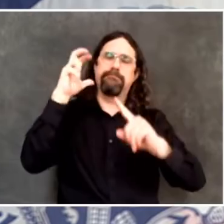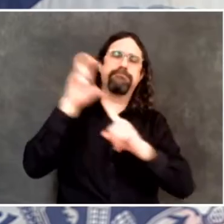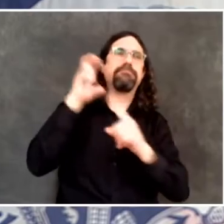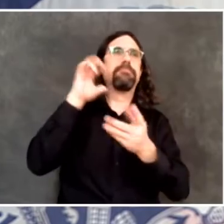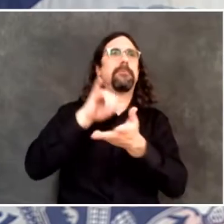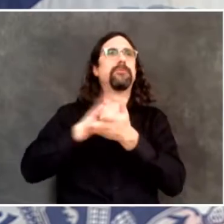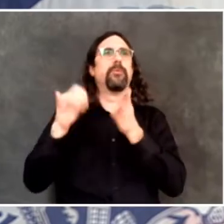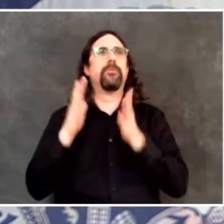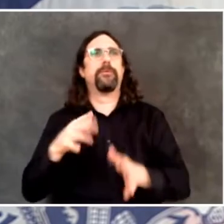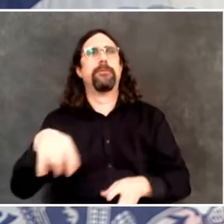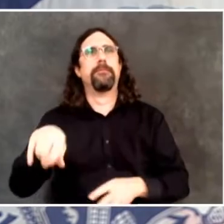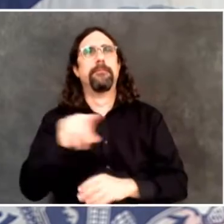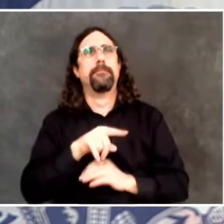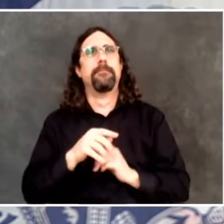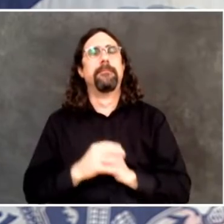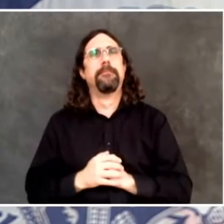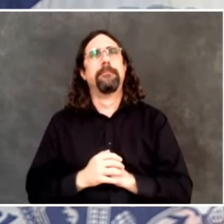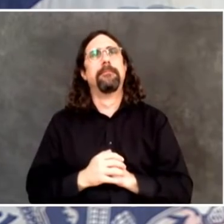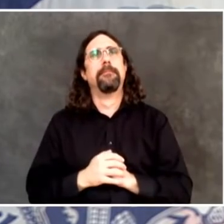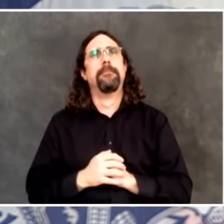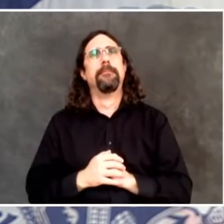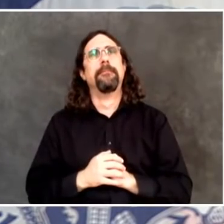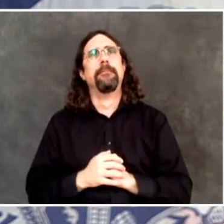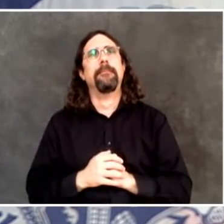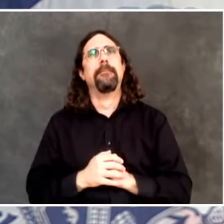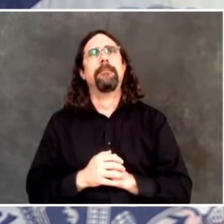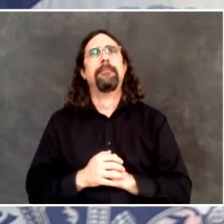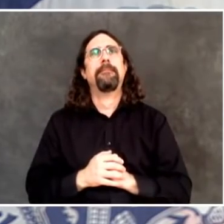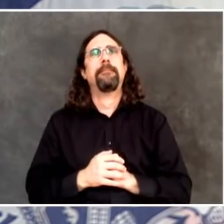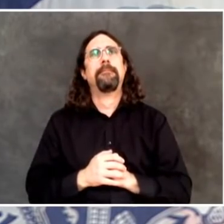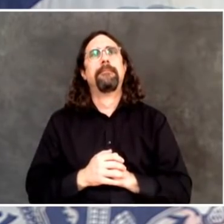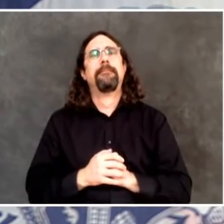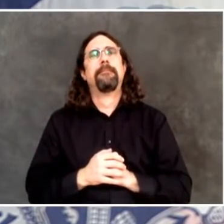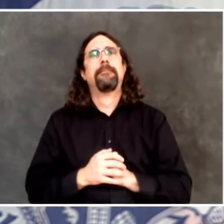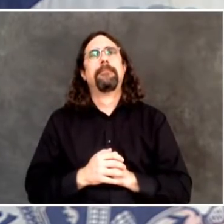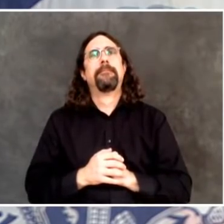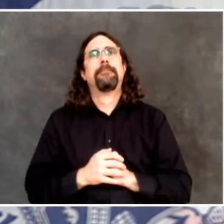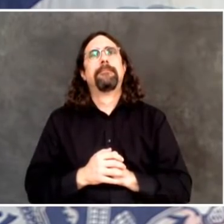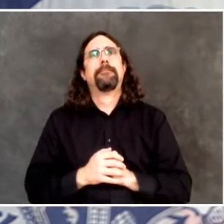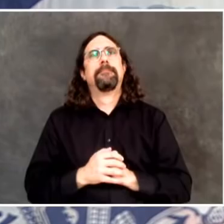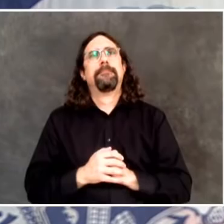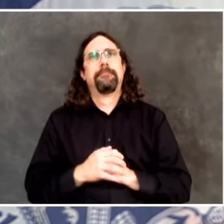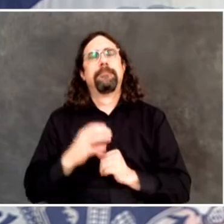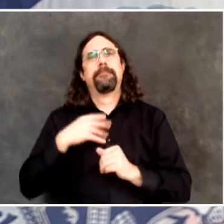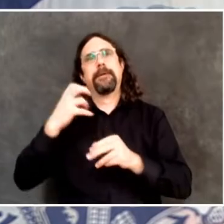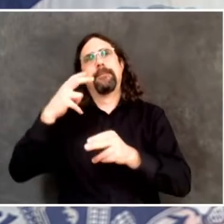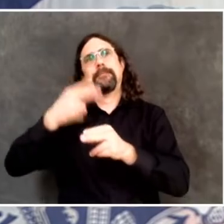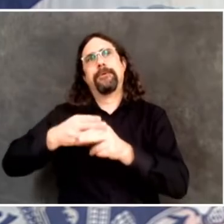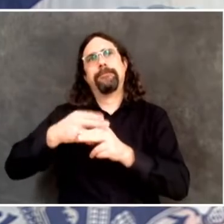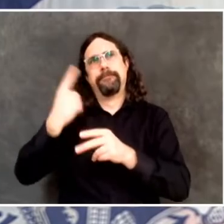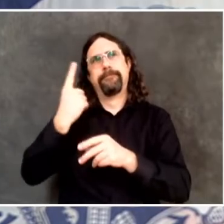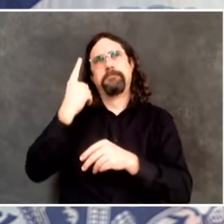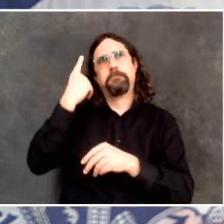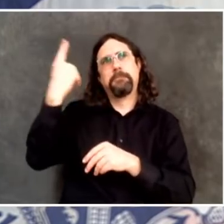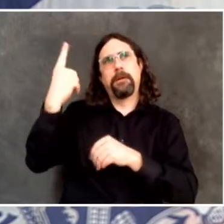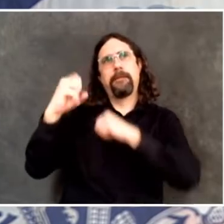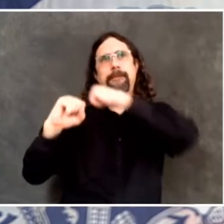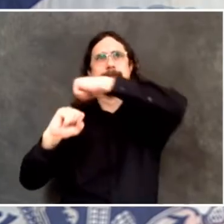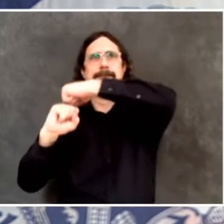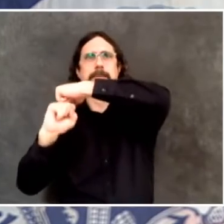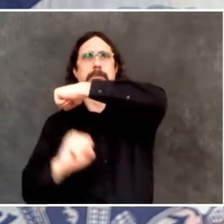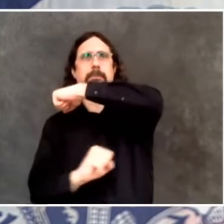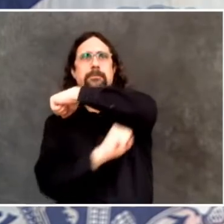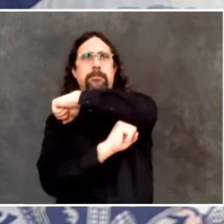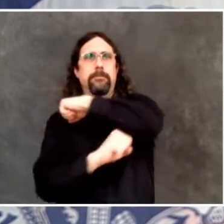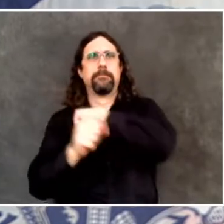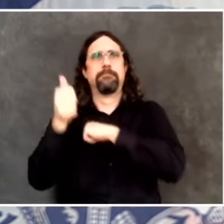was born out of our city's darkest hour, and it's a foundation that means so much to us all. The Tunnel